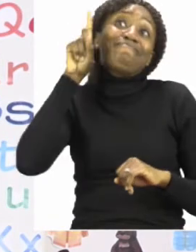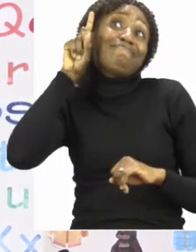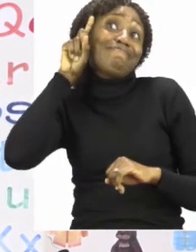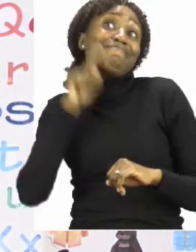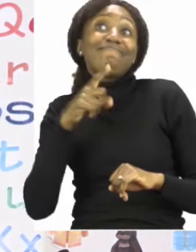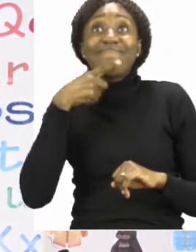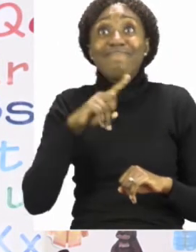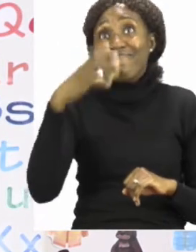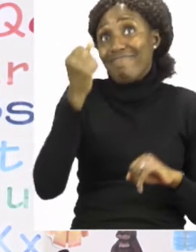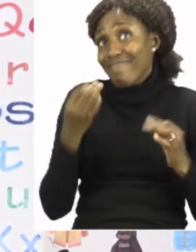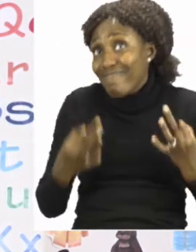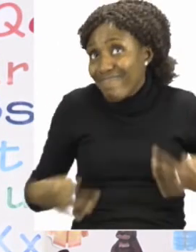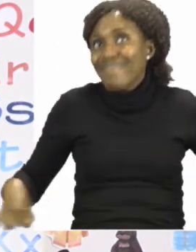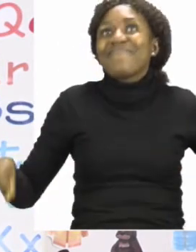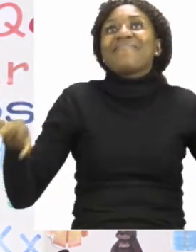MacDonald had a farm.